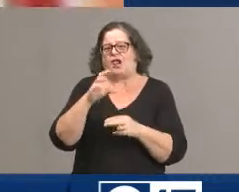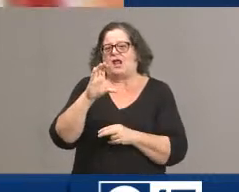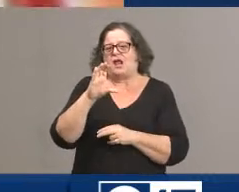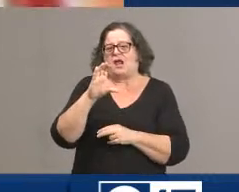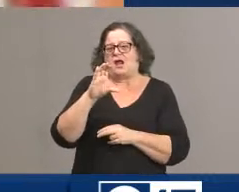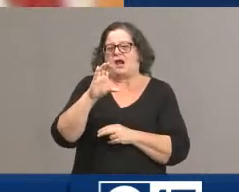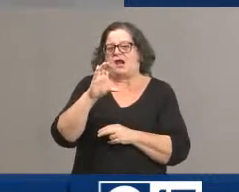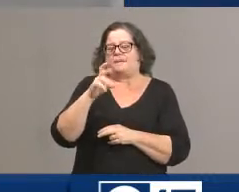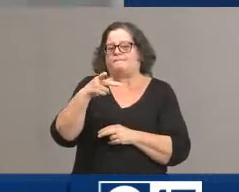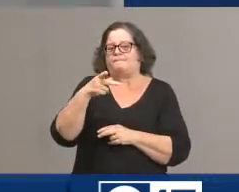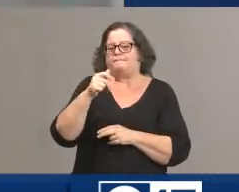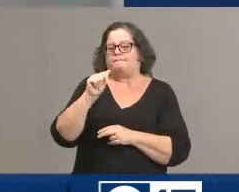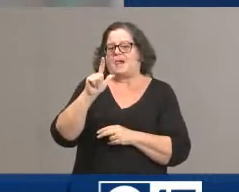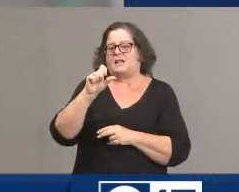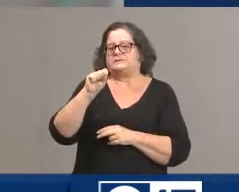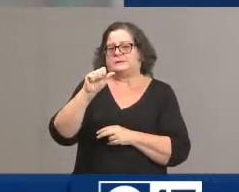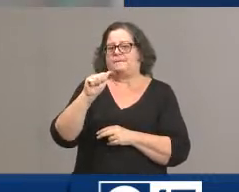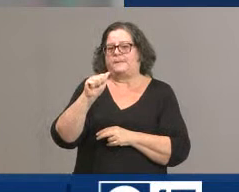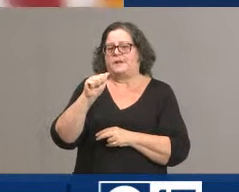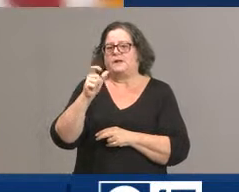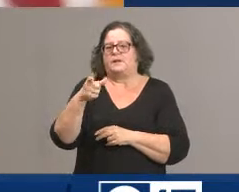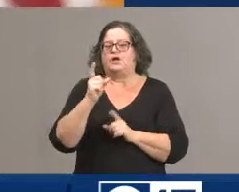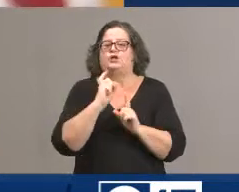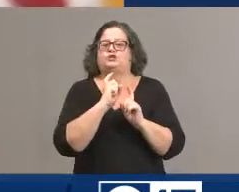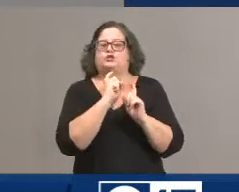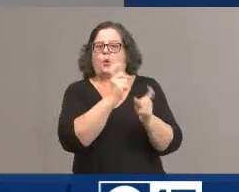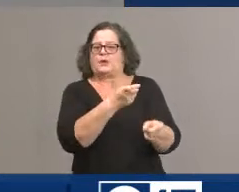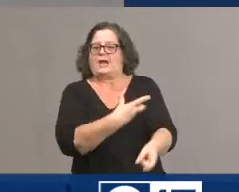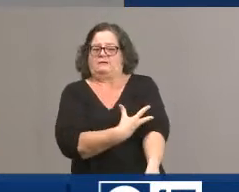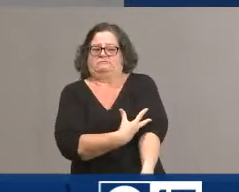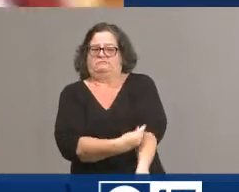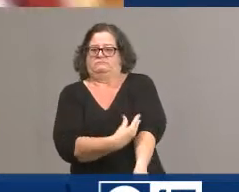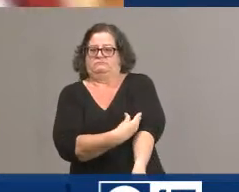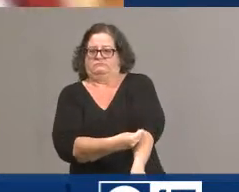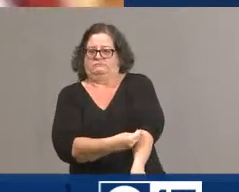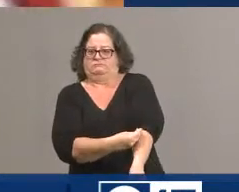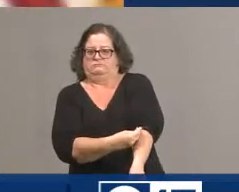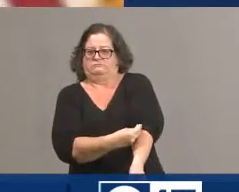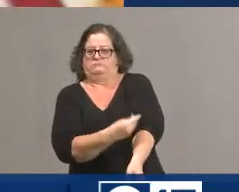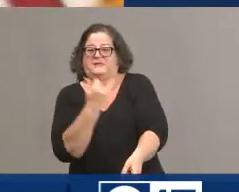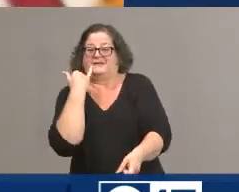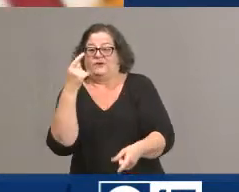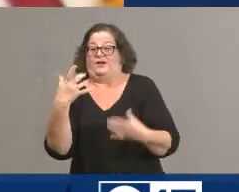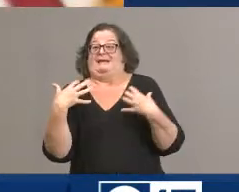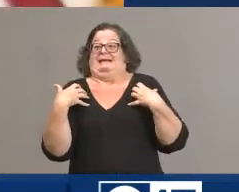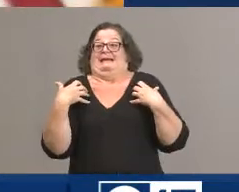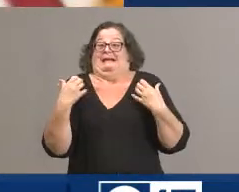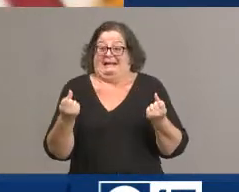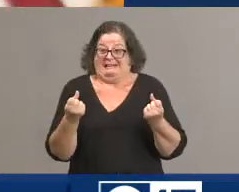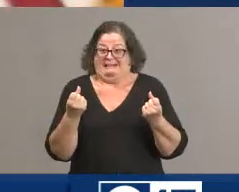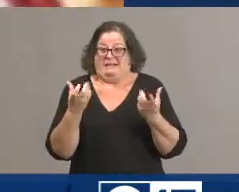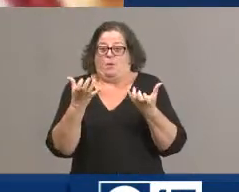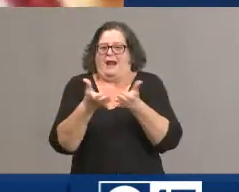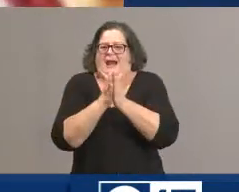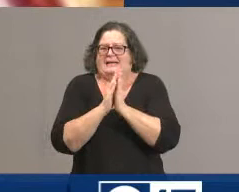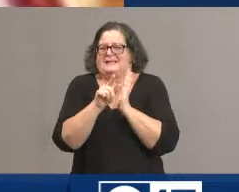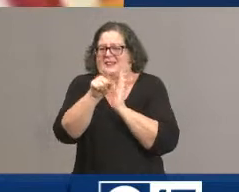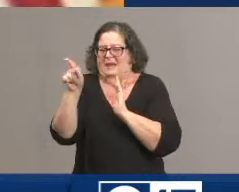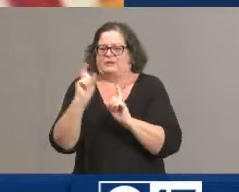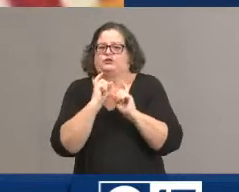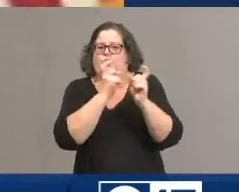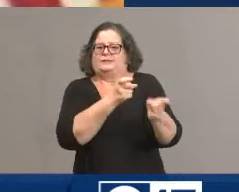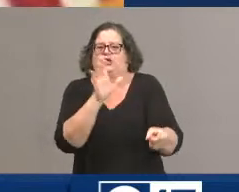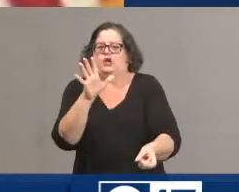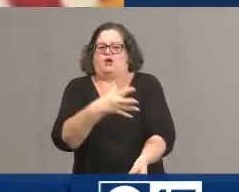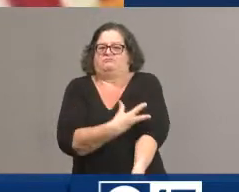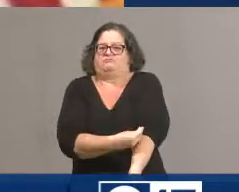antibodies in their blood, so in the liquid part of their blood. Those individuals can donate that if they've, and